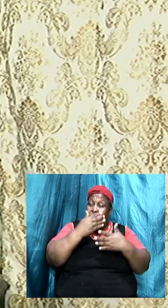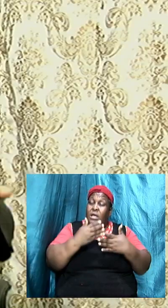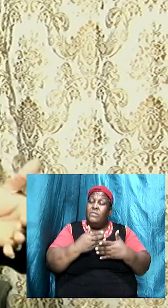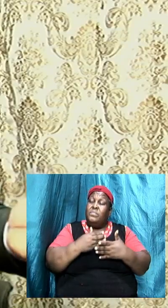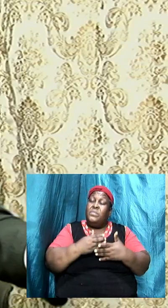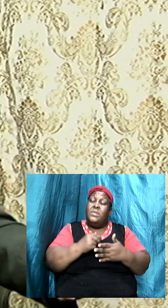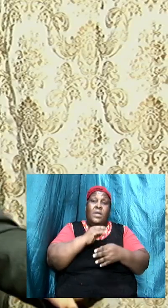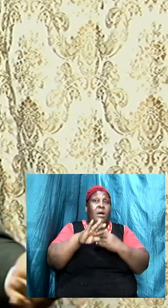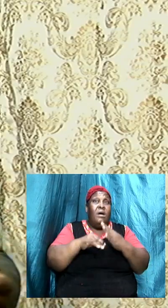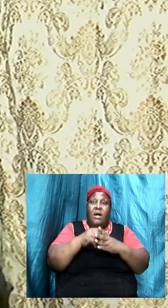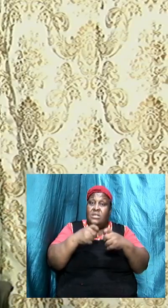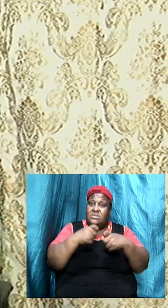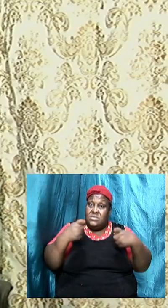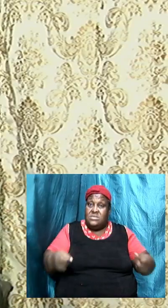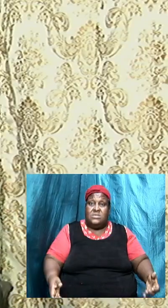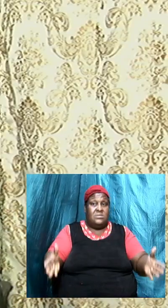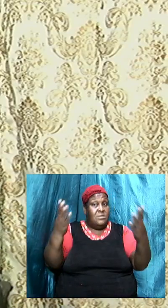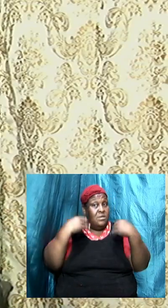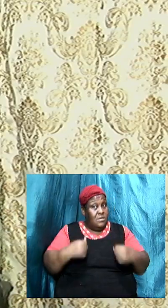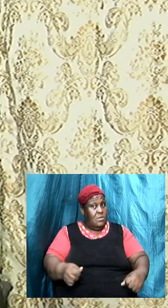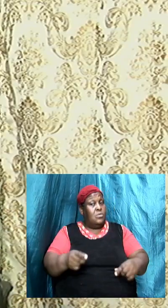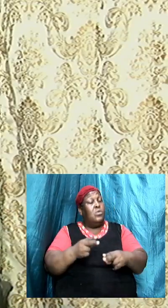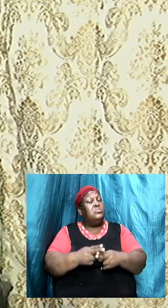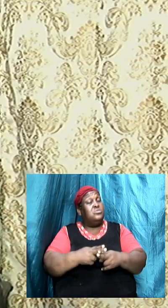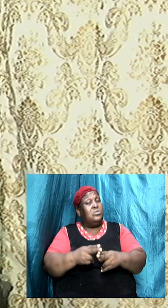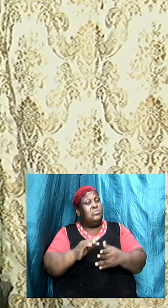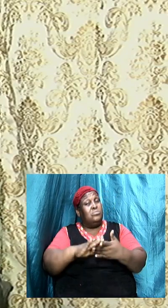Is the Bible say it?